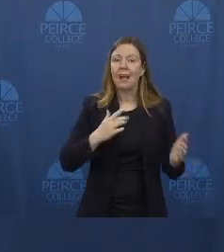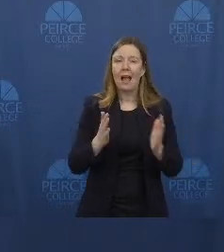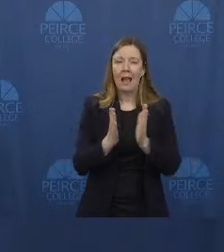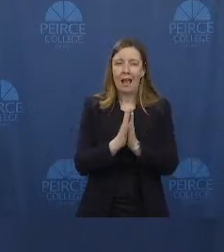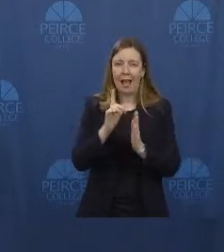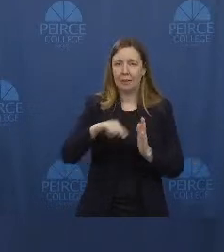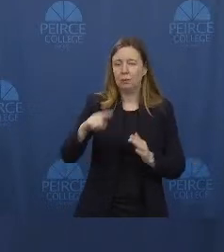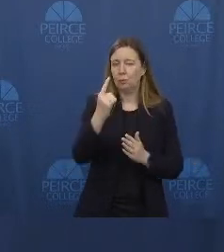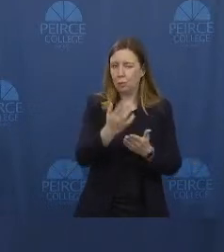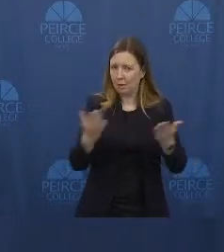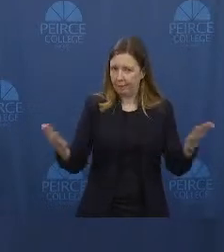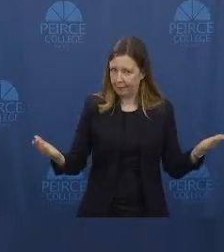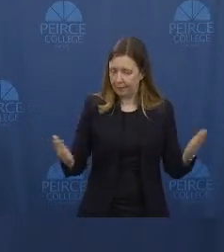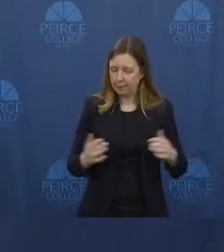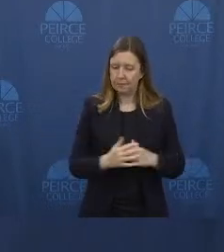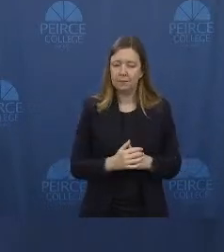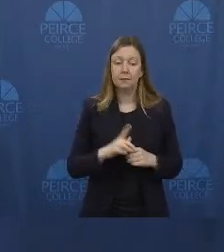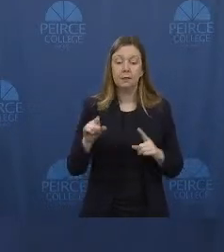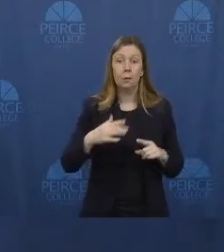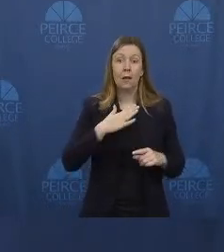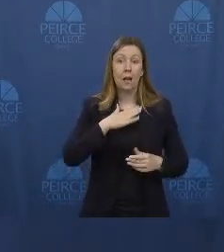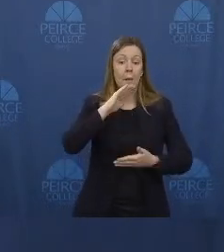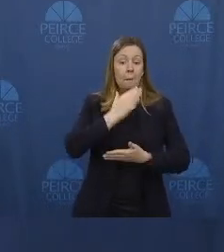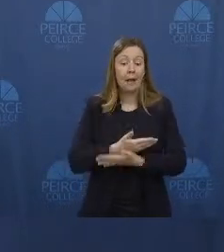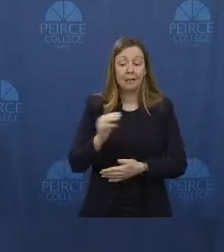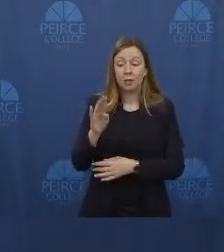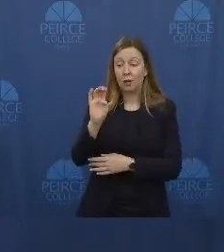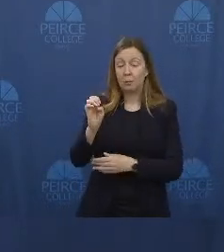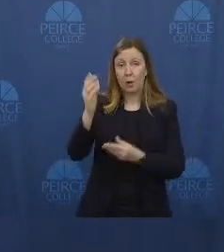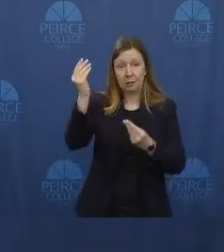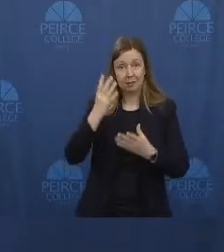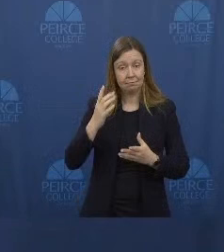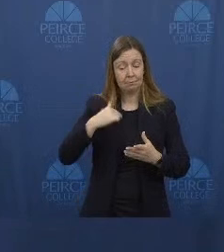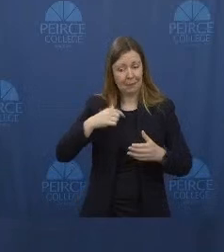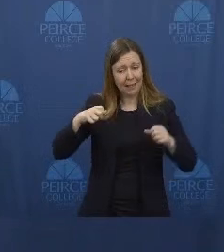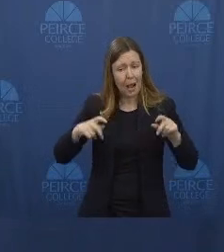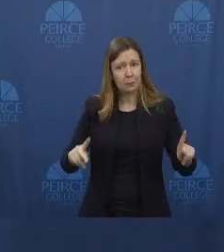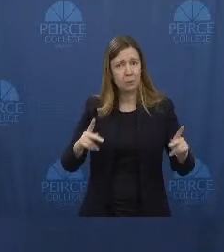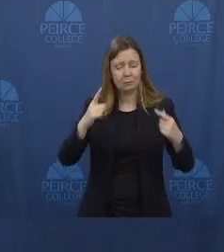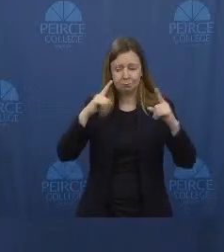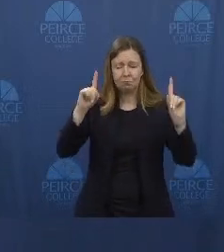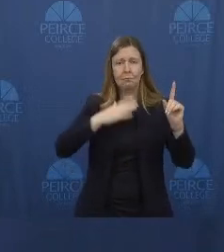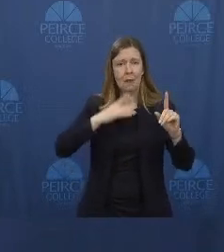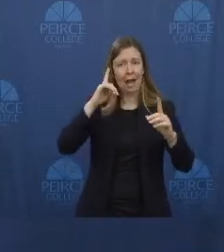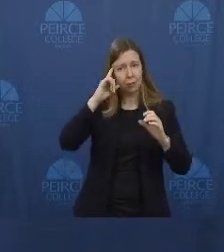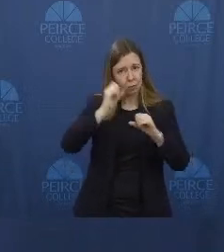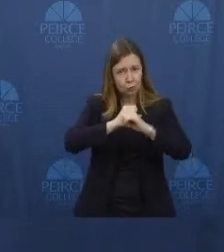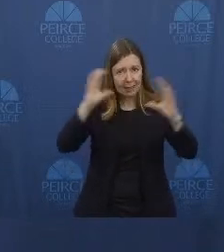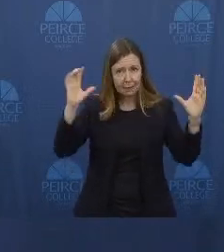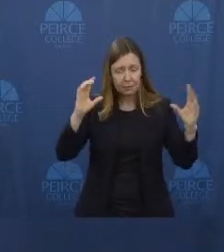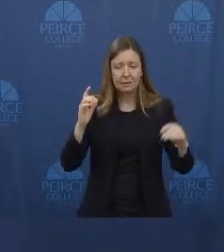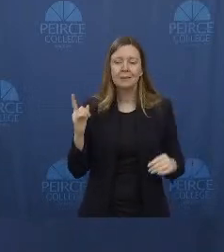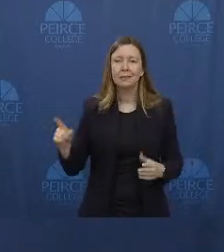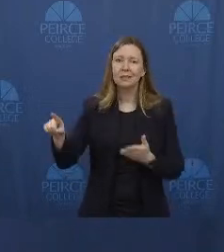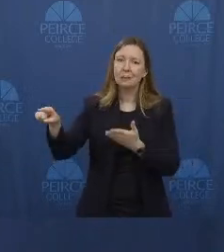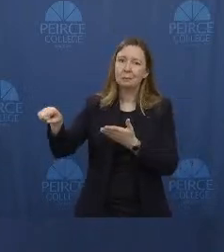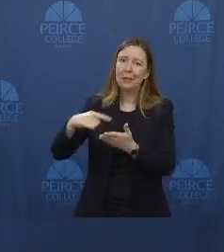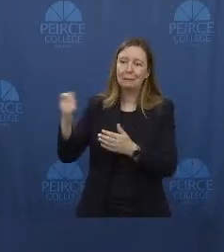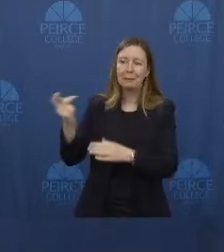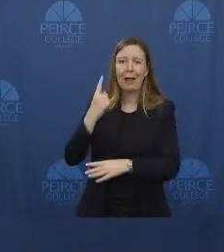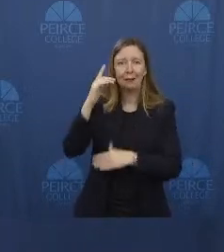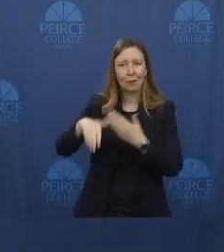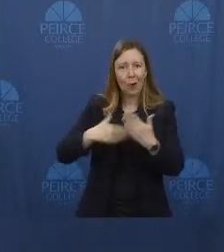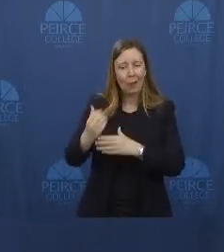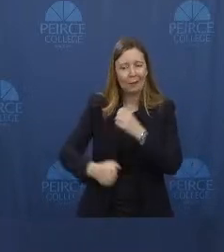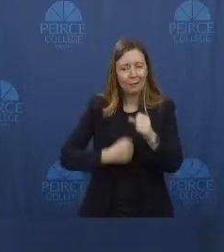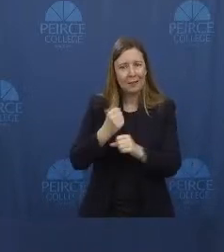you one thing. When my daughter Margie gave me this opportunity to achieve my dreams, she paid me back for all of the